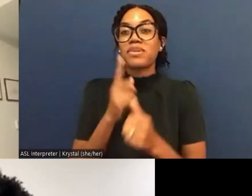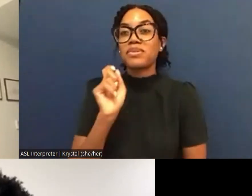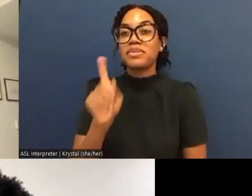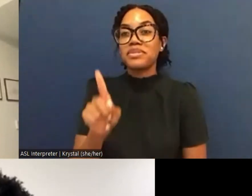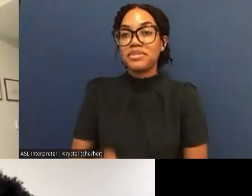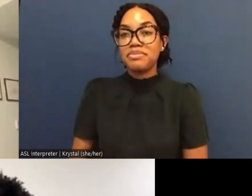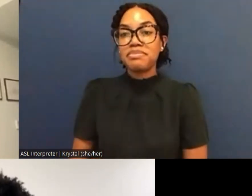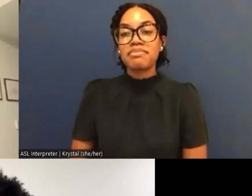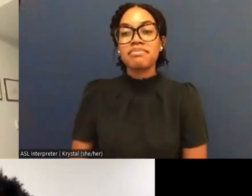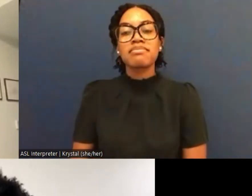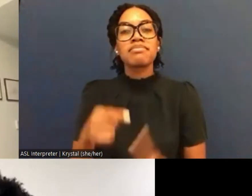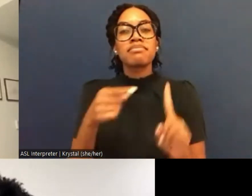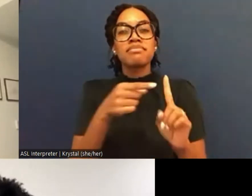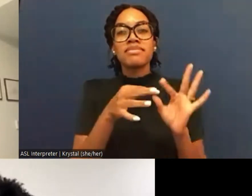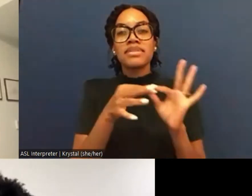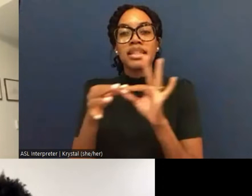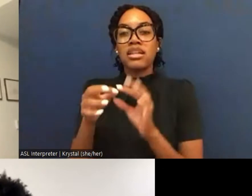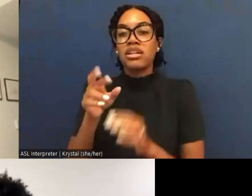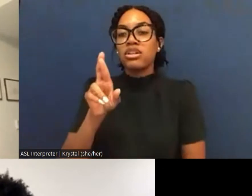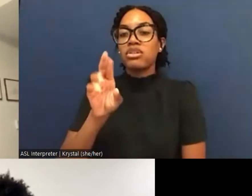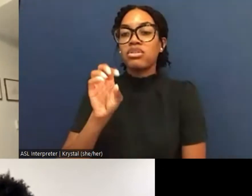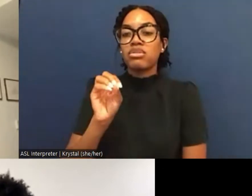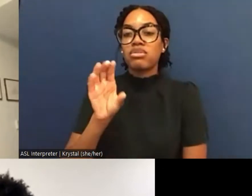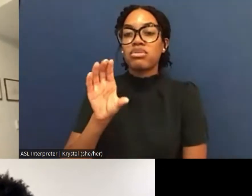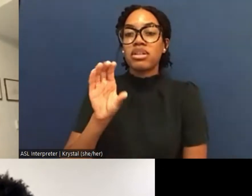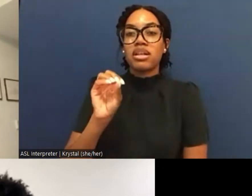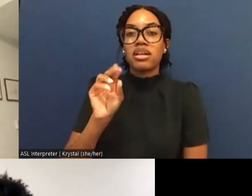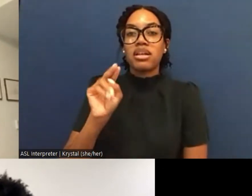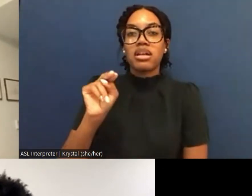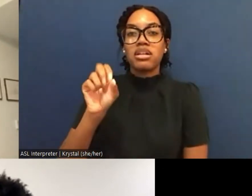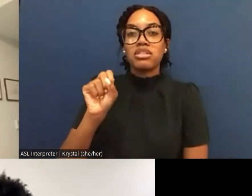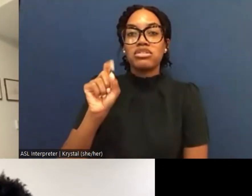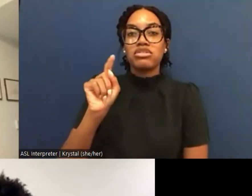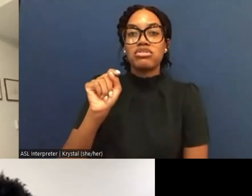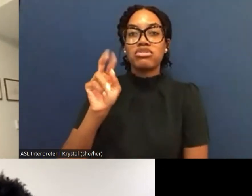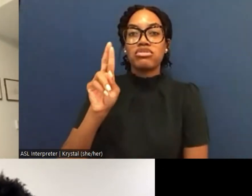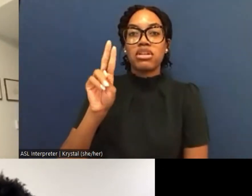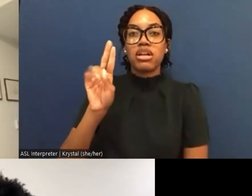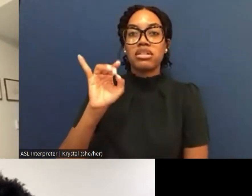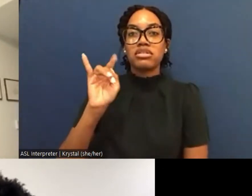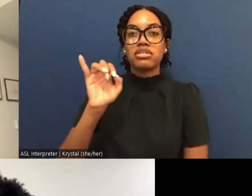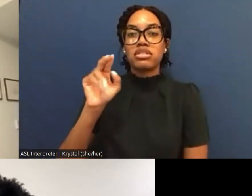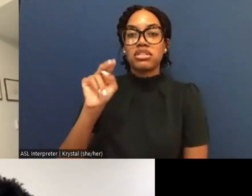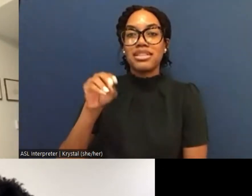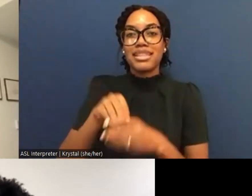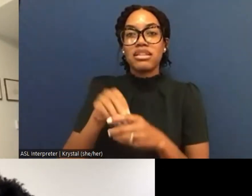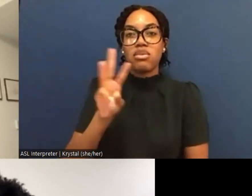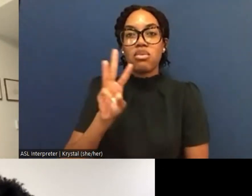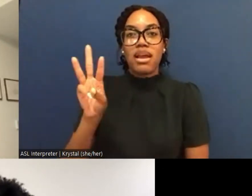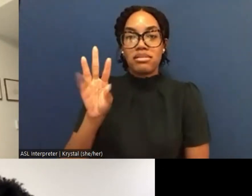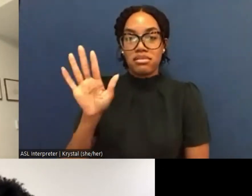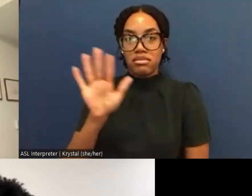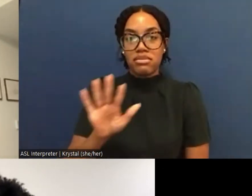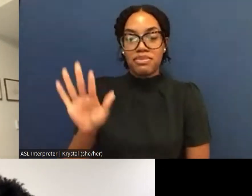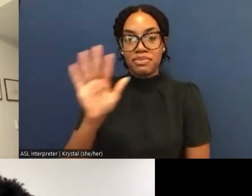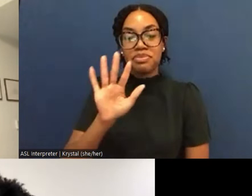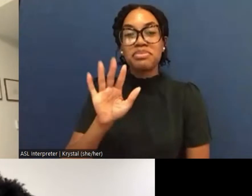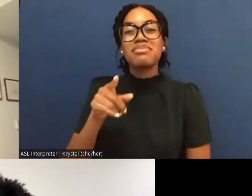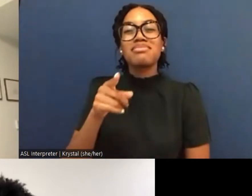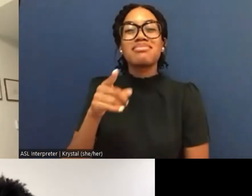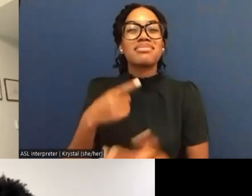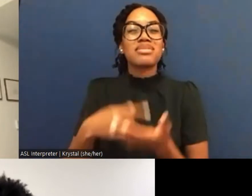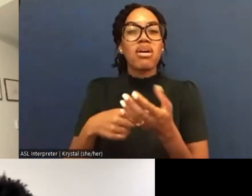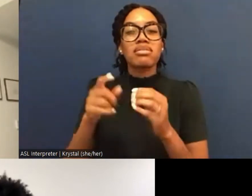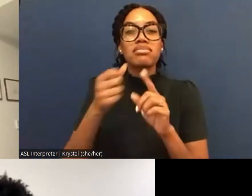about Reconstruction in the West. So your book takes an expansive view of Reconstruction, going beyond the South